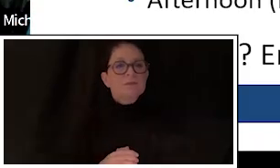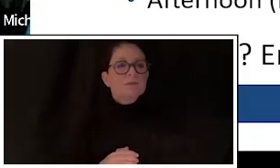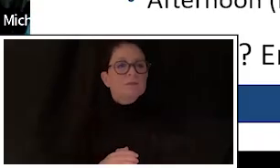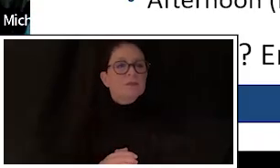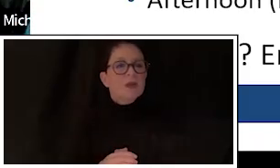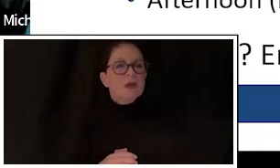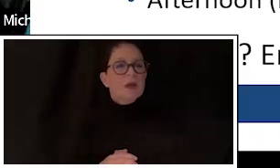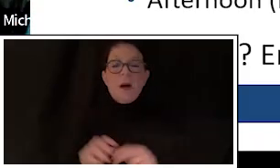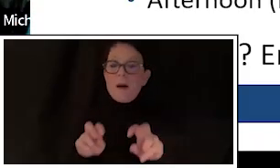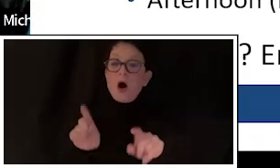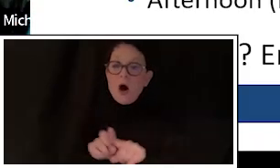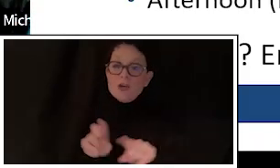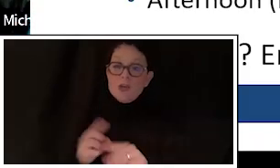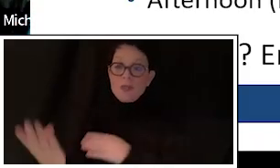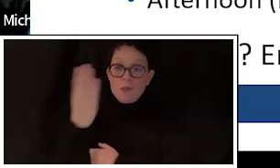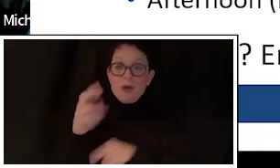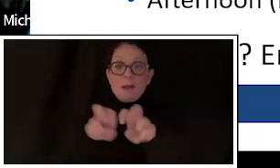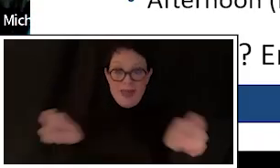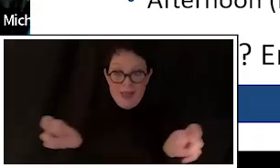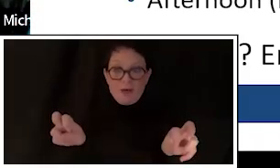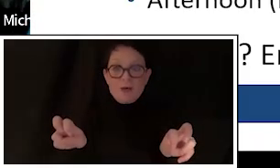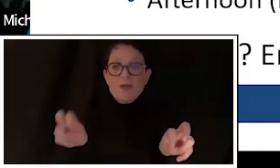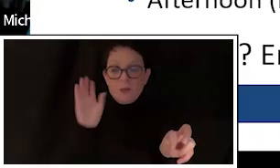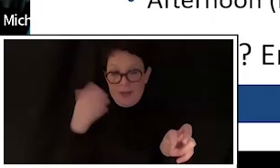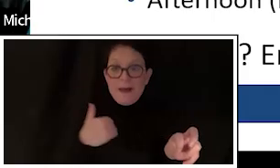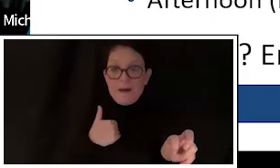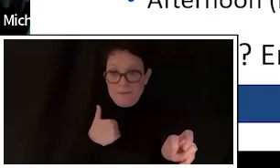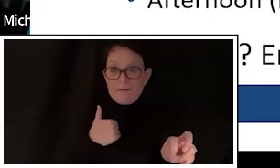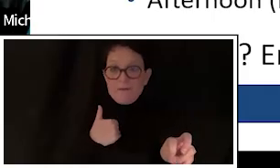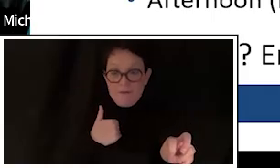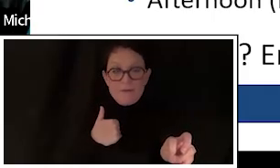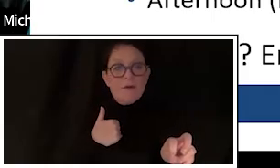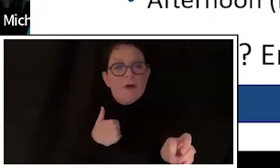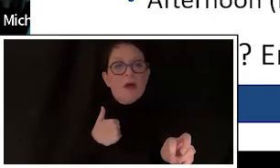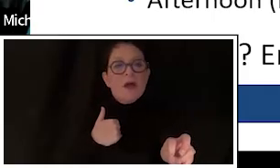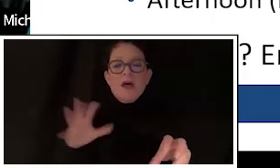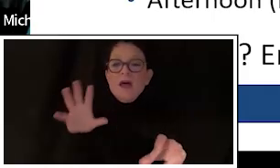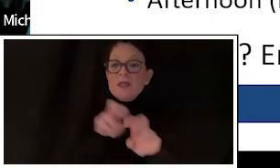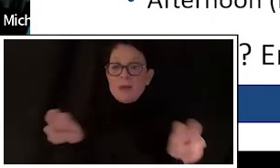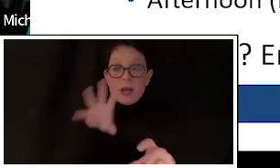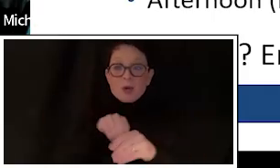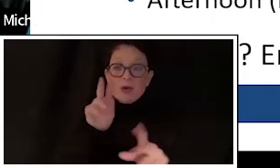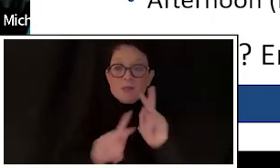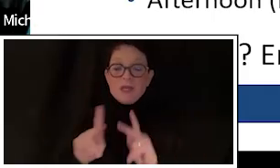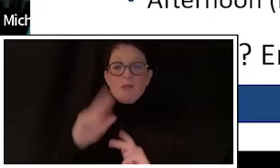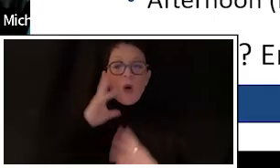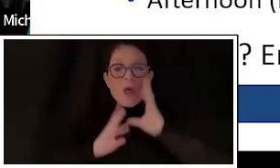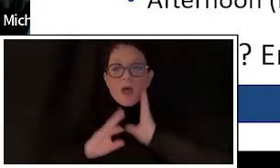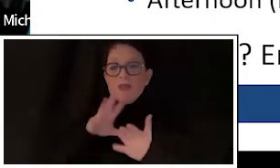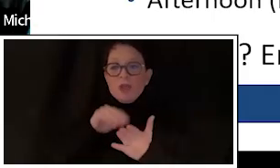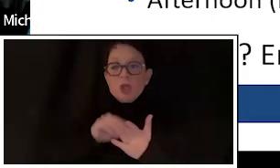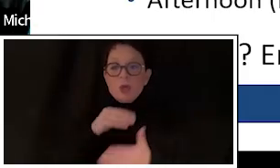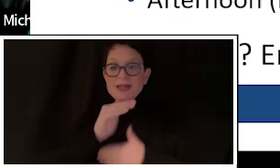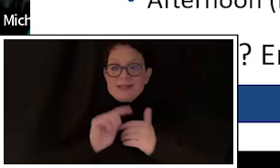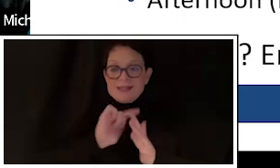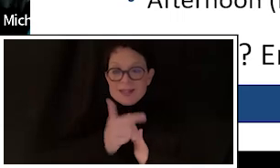We will have a panel in the morning that will consist of people who went through the learning series